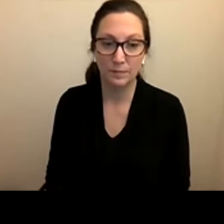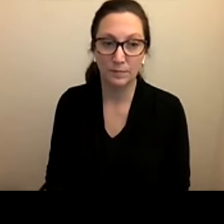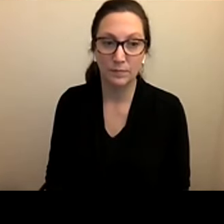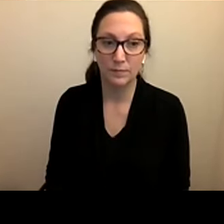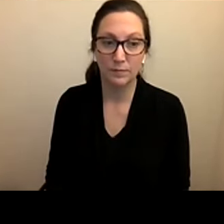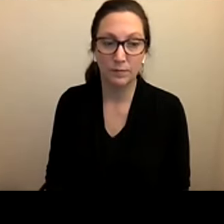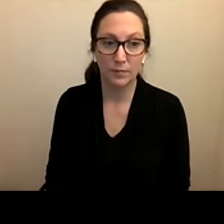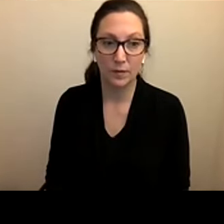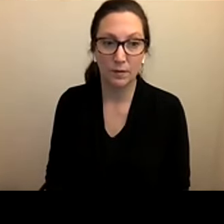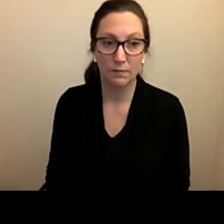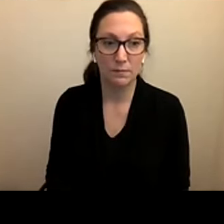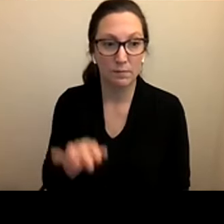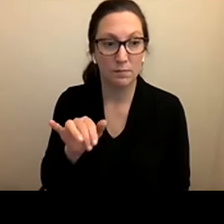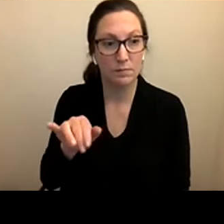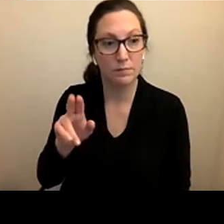I thought